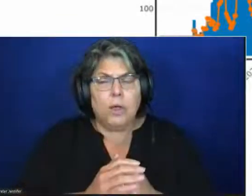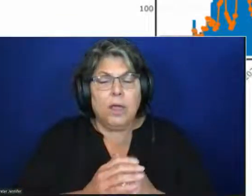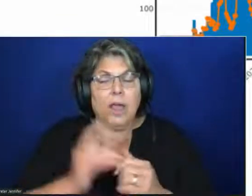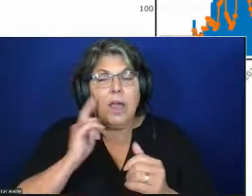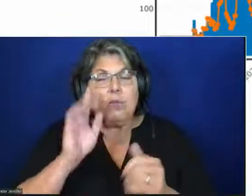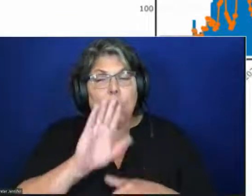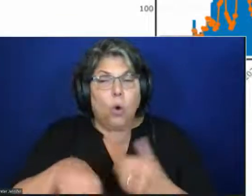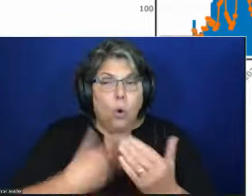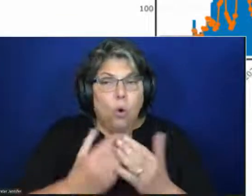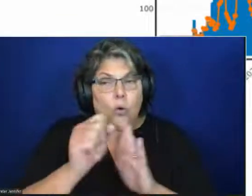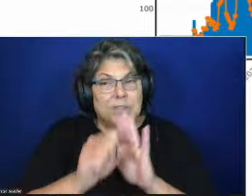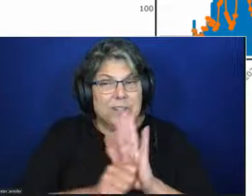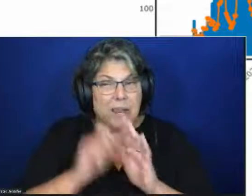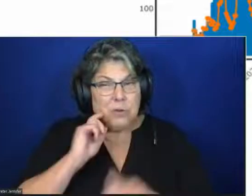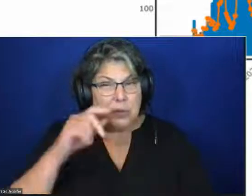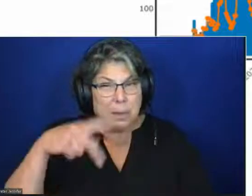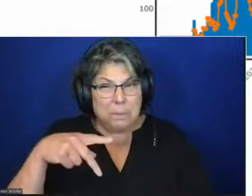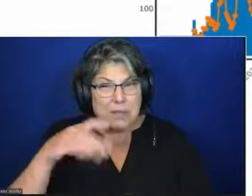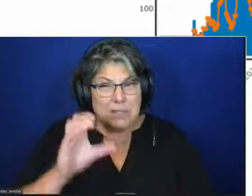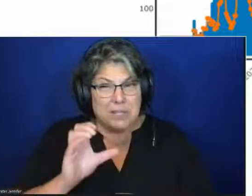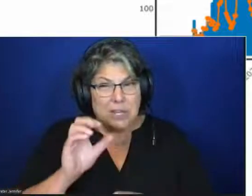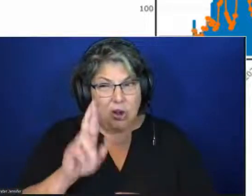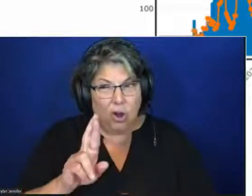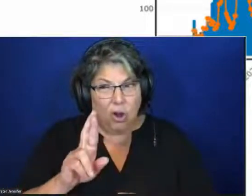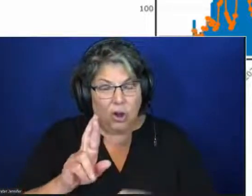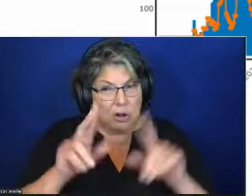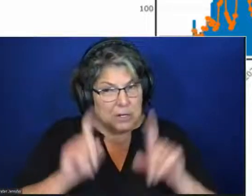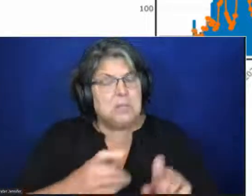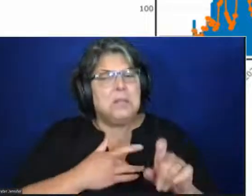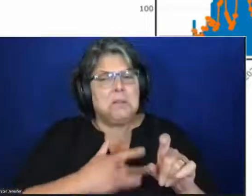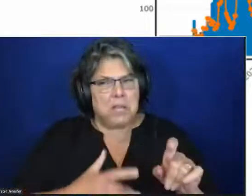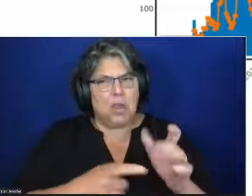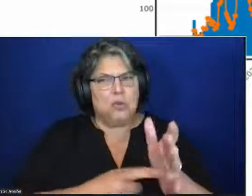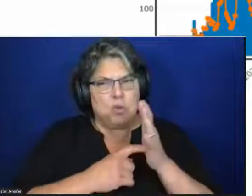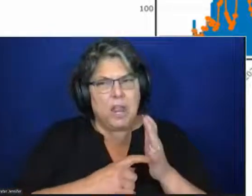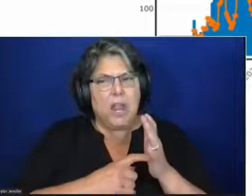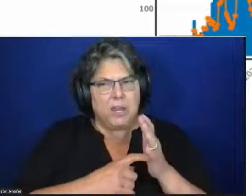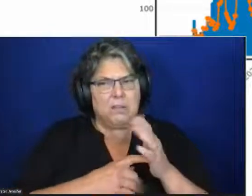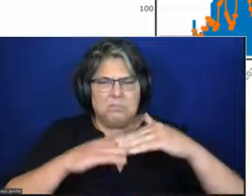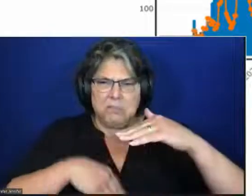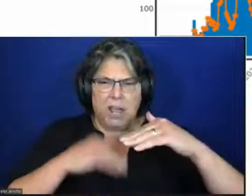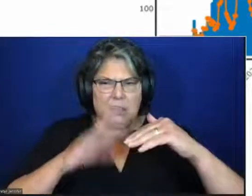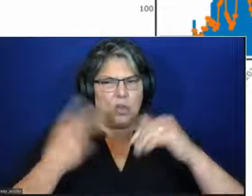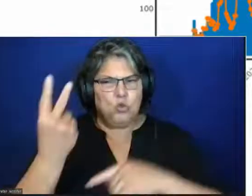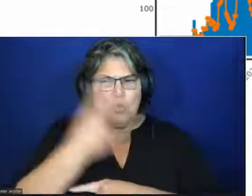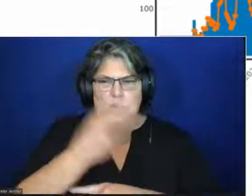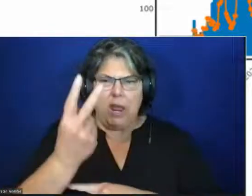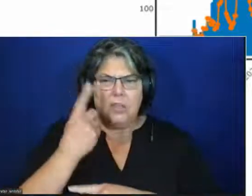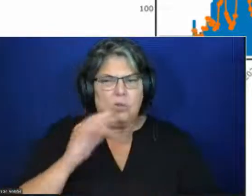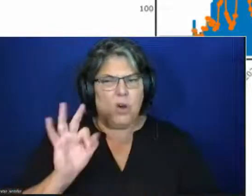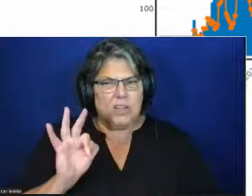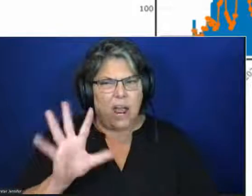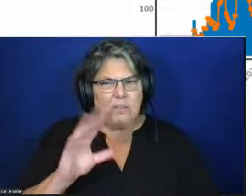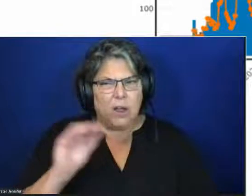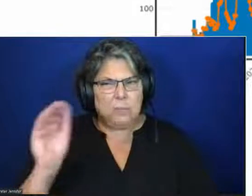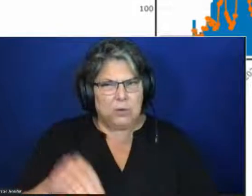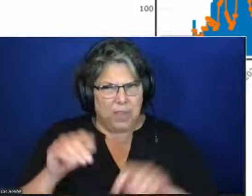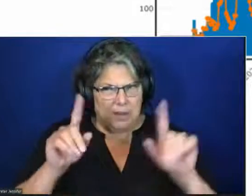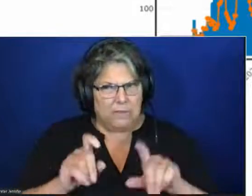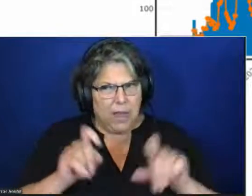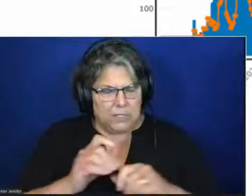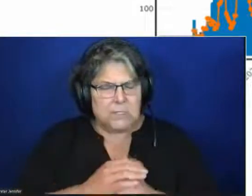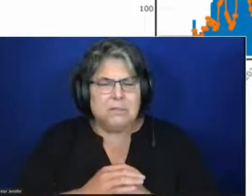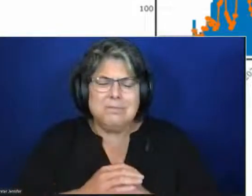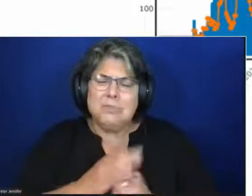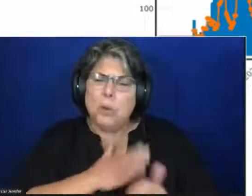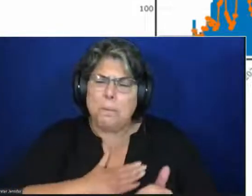for the PCR tests is less than 2 days in 95% of tests that are sent in. So I want to encourage